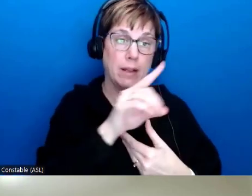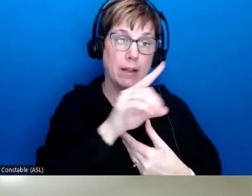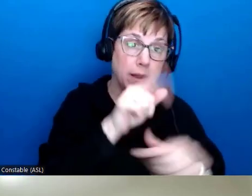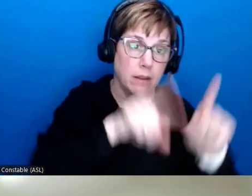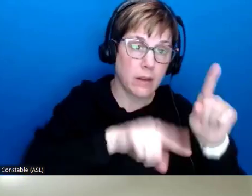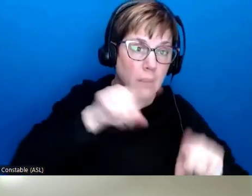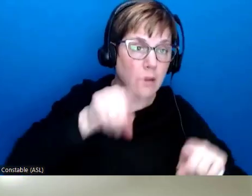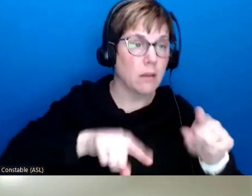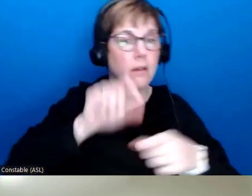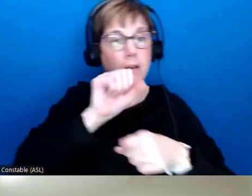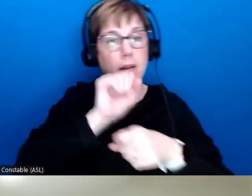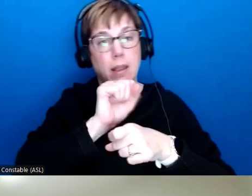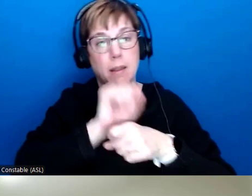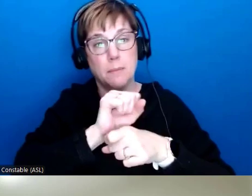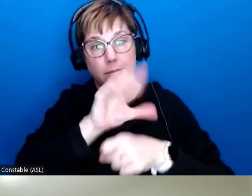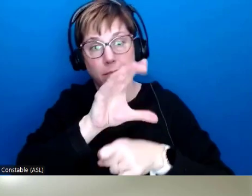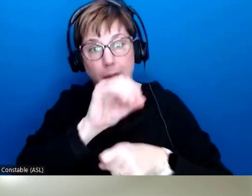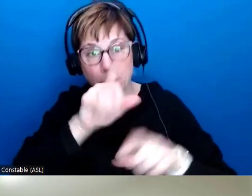please.